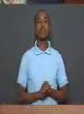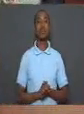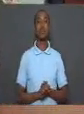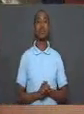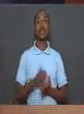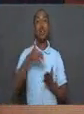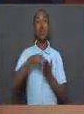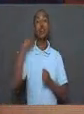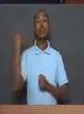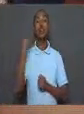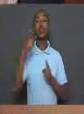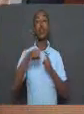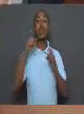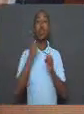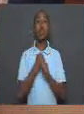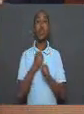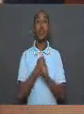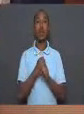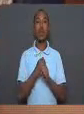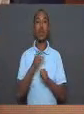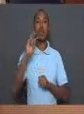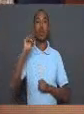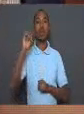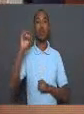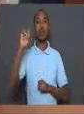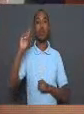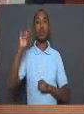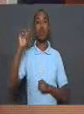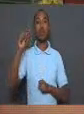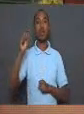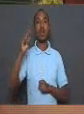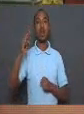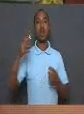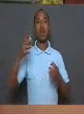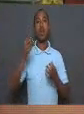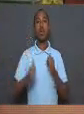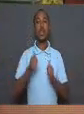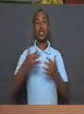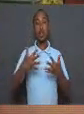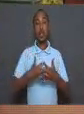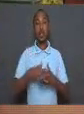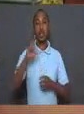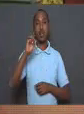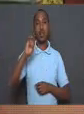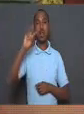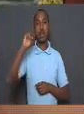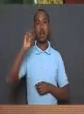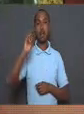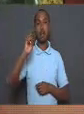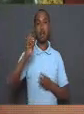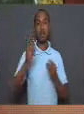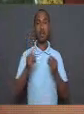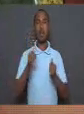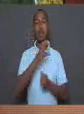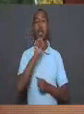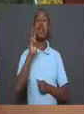It is also used to produce mortar, which is a mixture of lime, sand, and